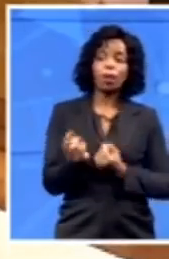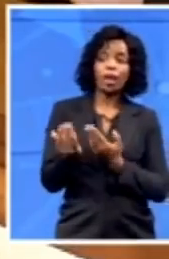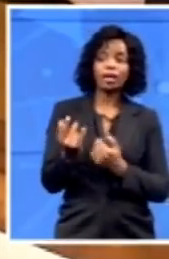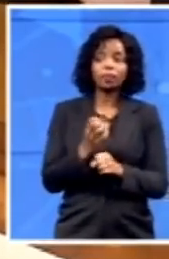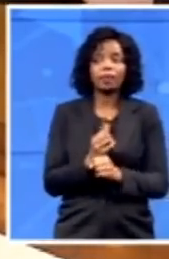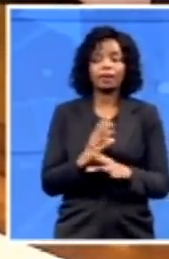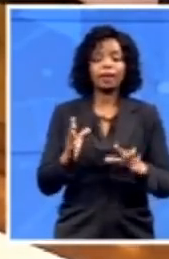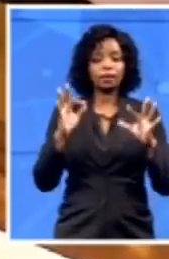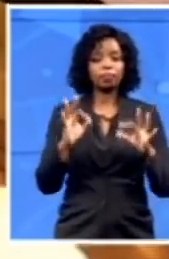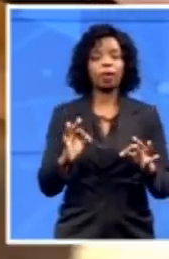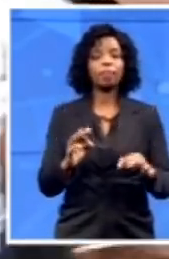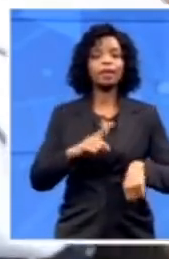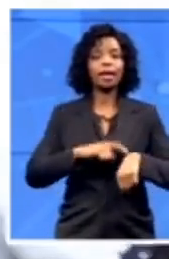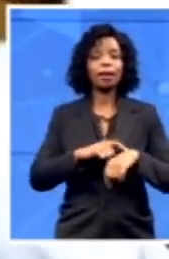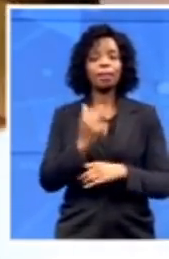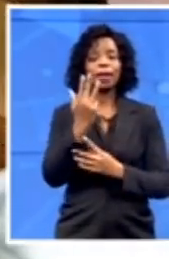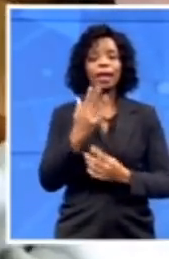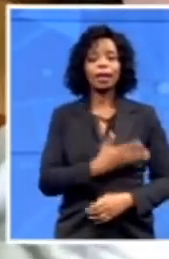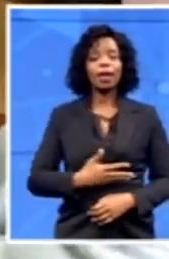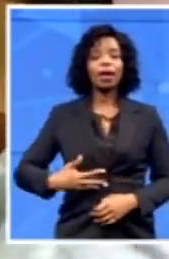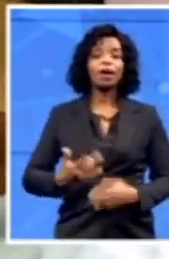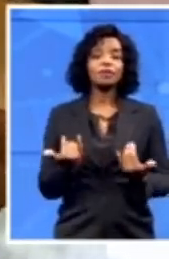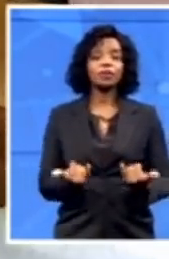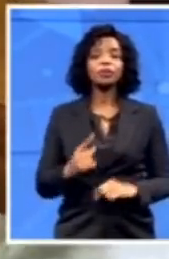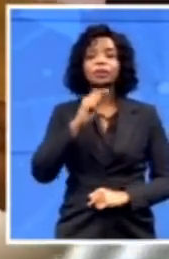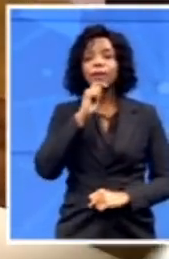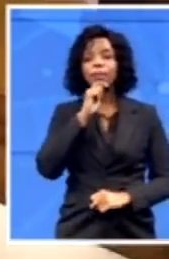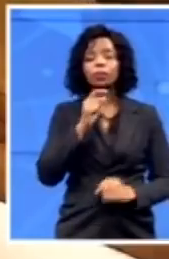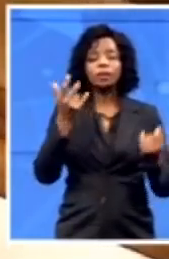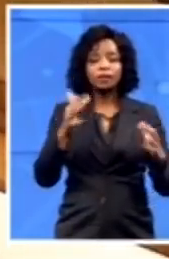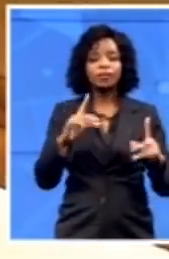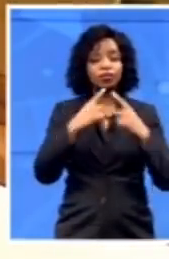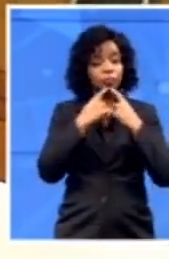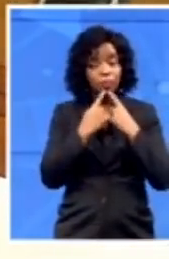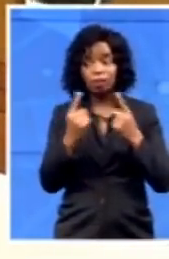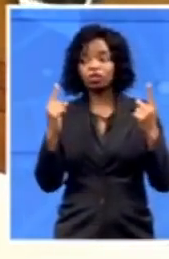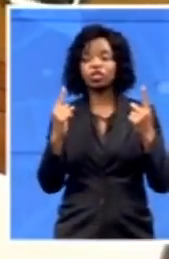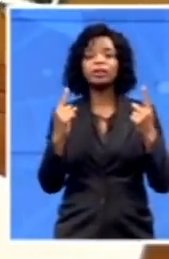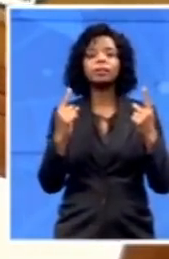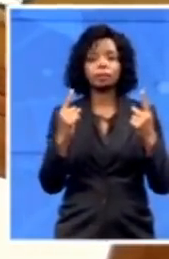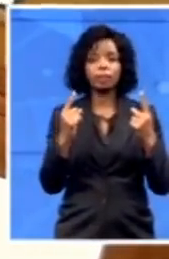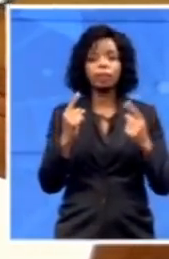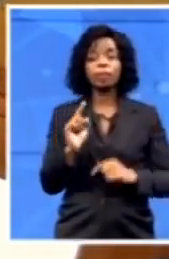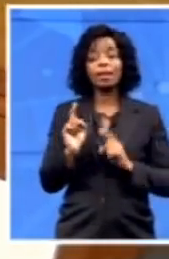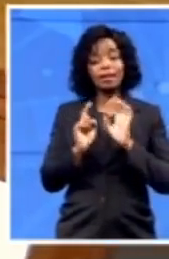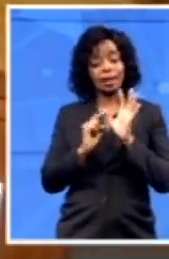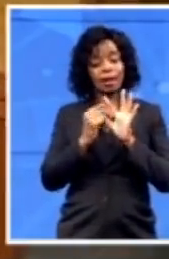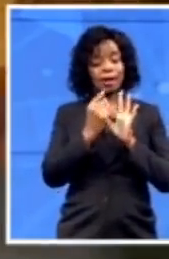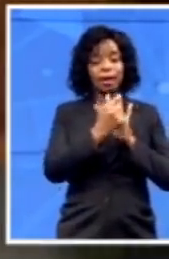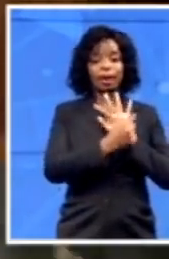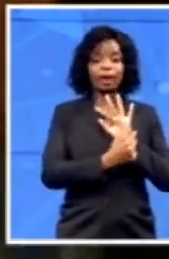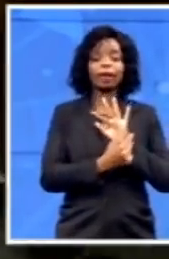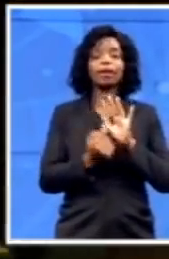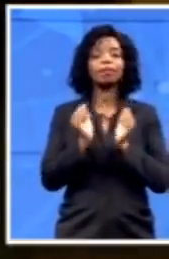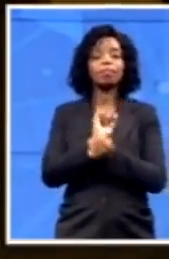9:30 this morning. As we mentioned, they are facing charges of murder, premeditated murder, robbery with